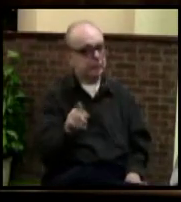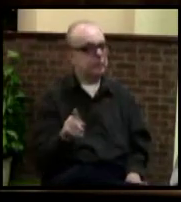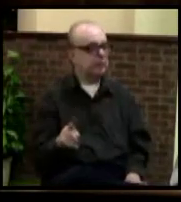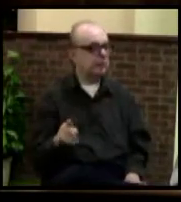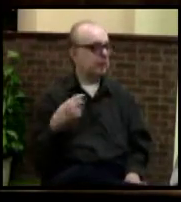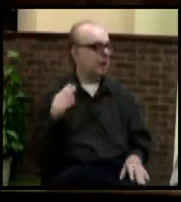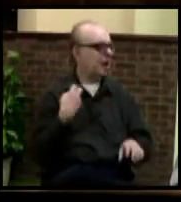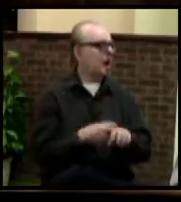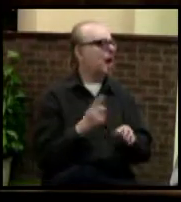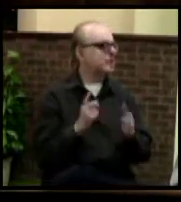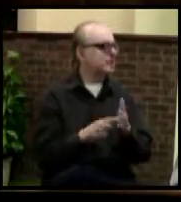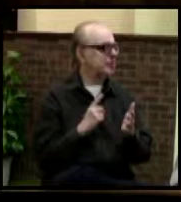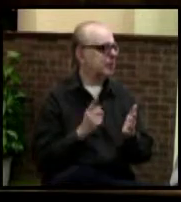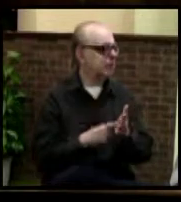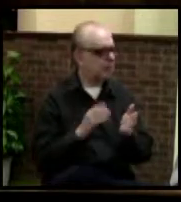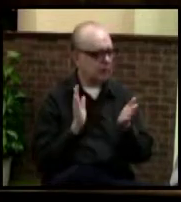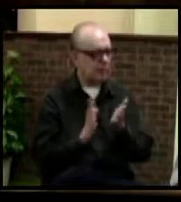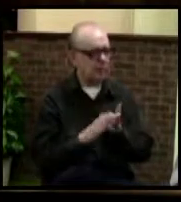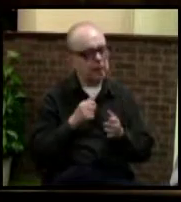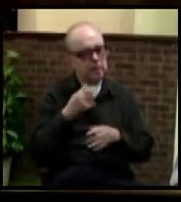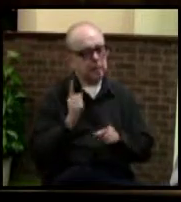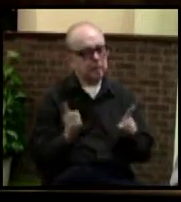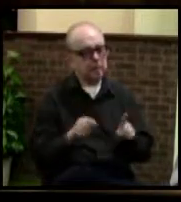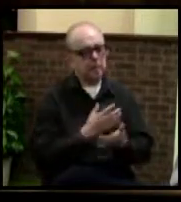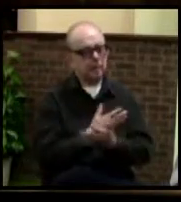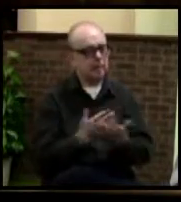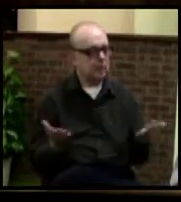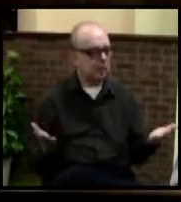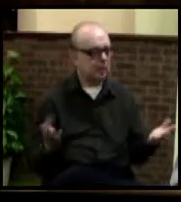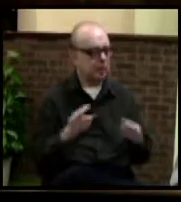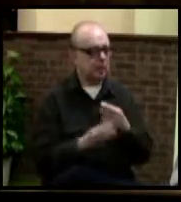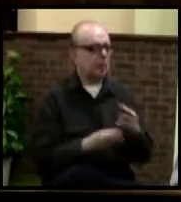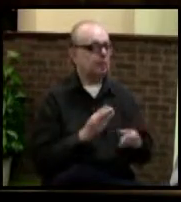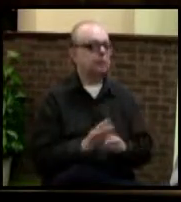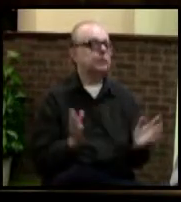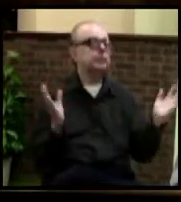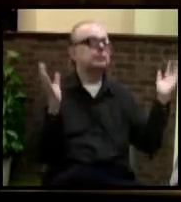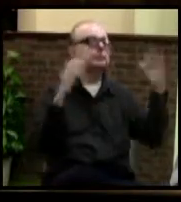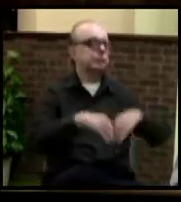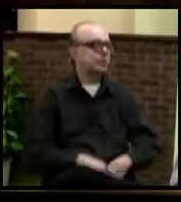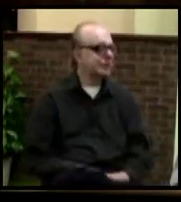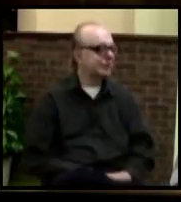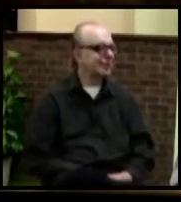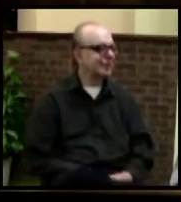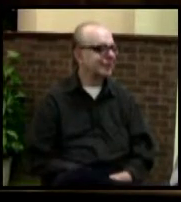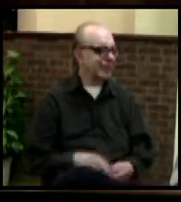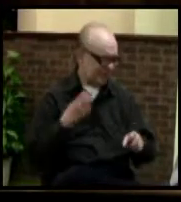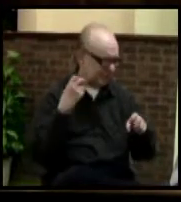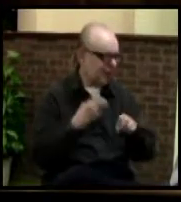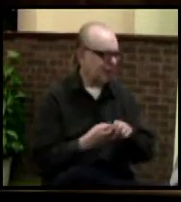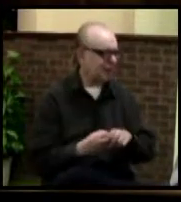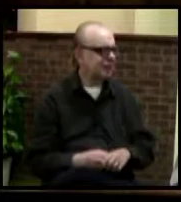you, it is hard sometimes to praise God when everything in your world is falling apart.